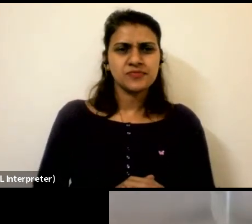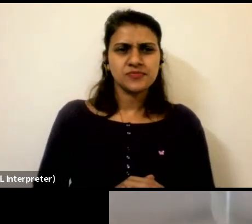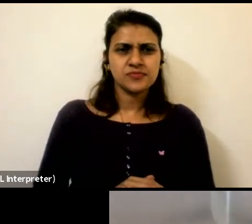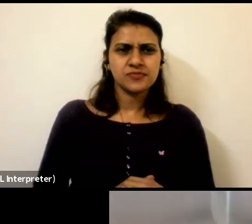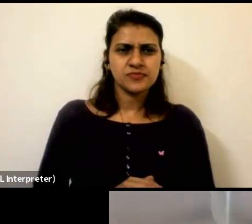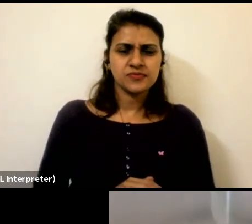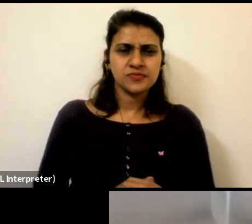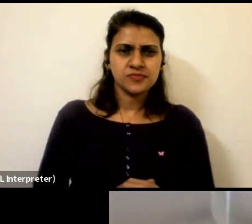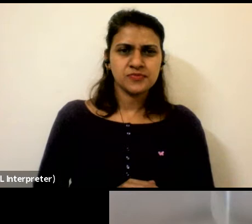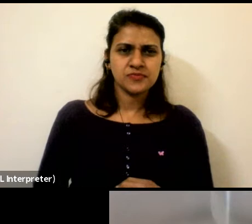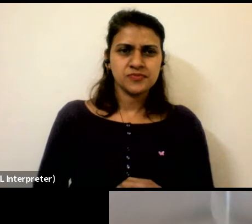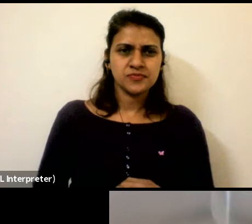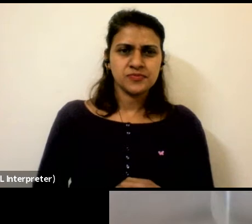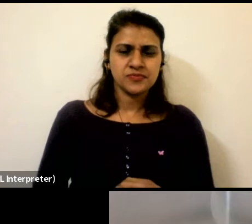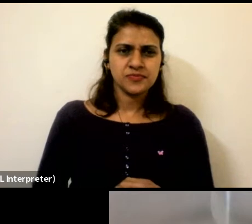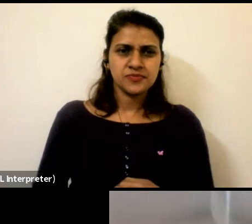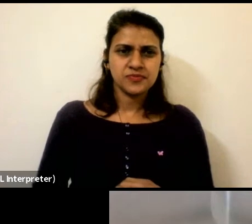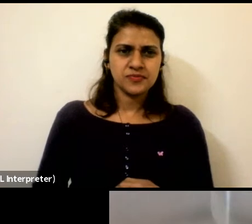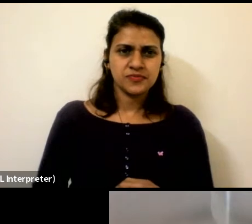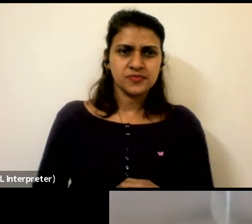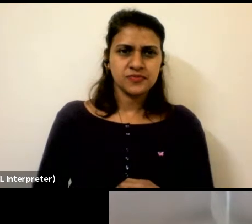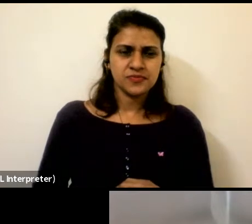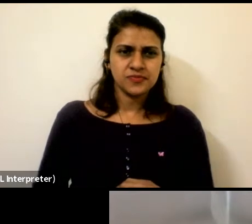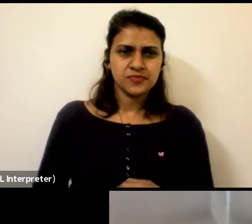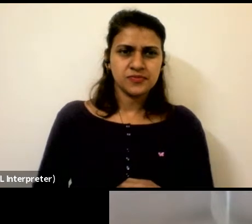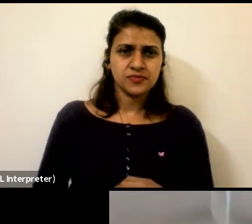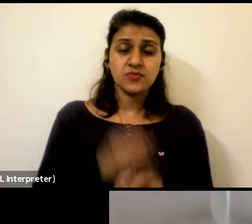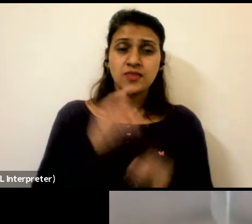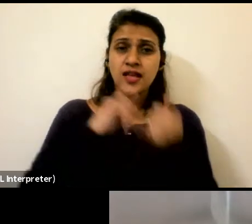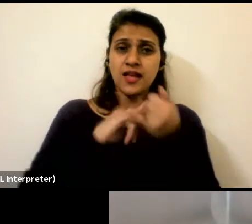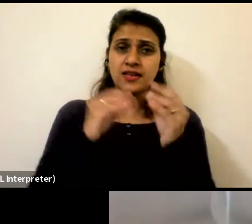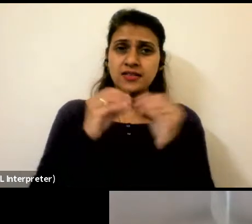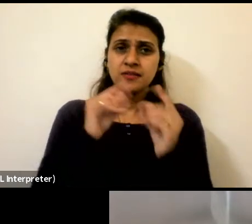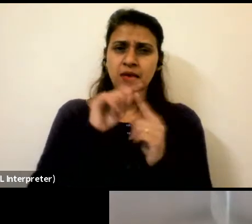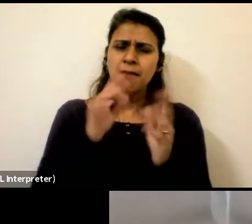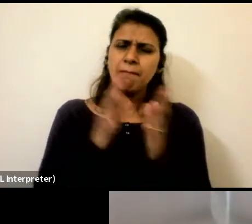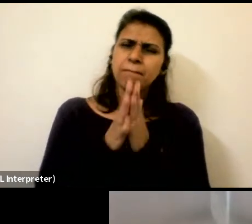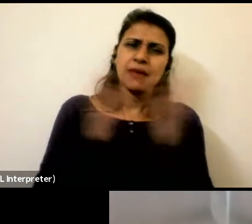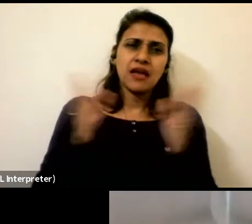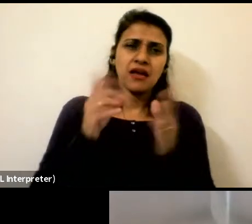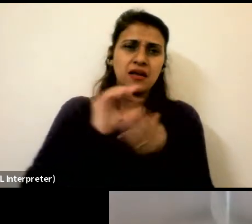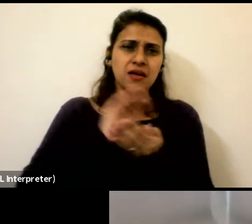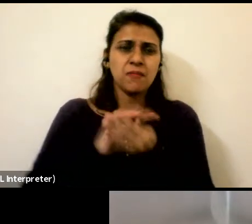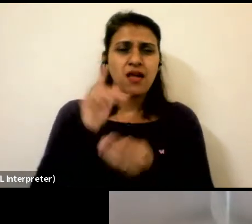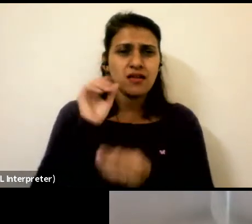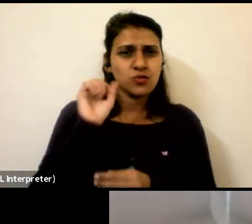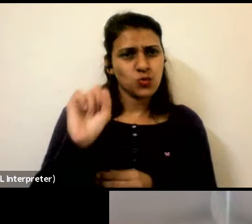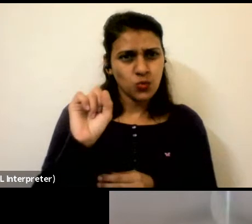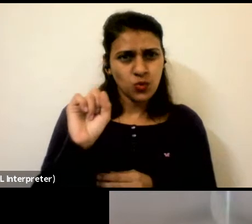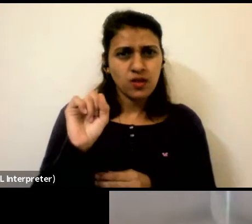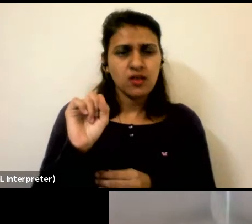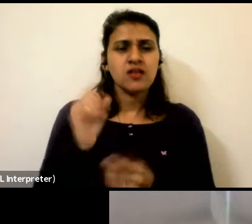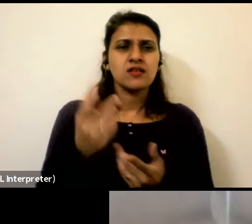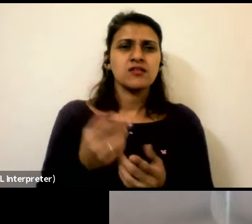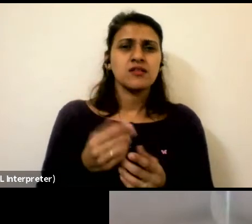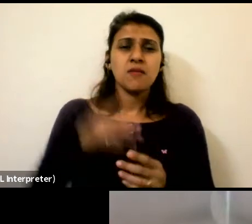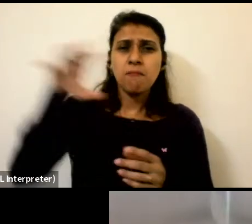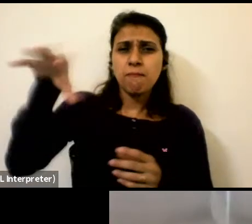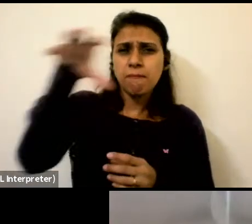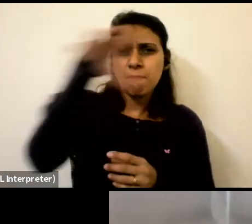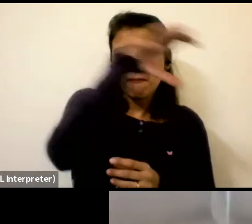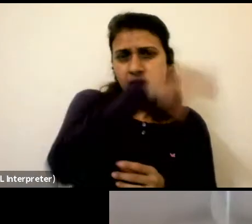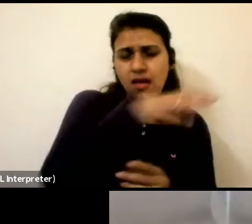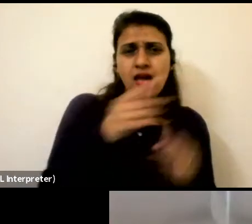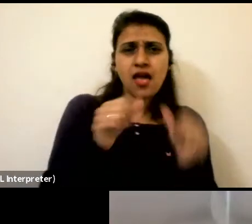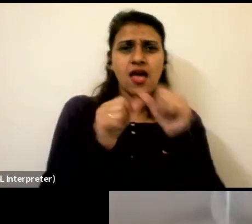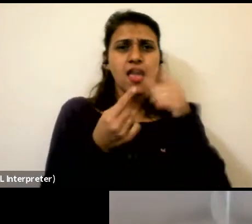you led the largest bank. You had very large number of branches,